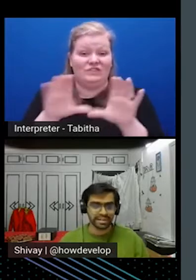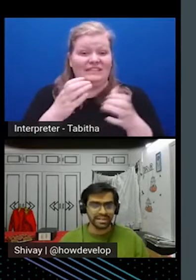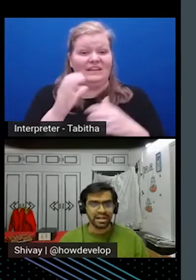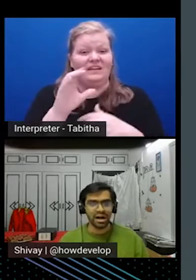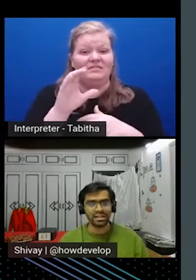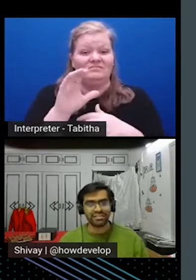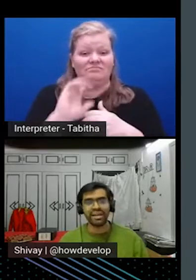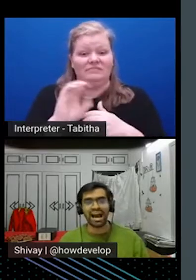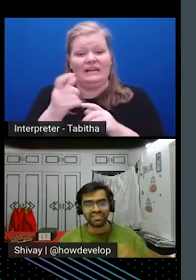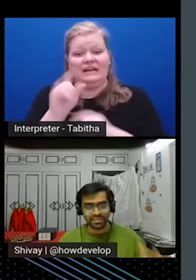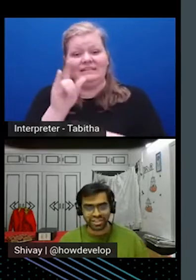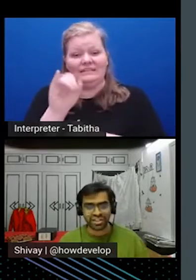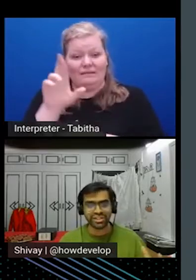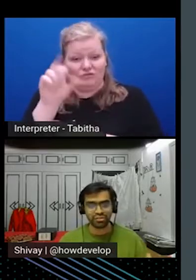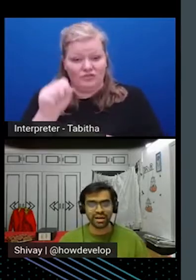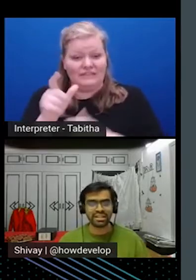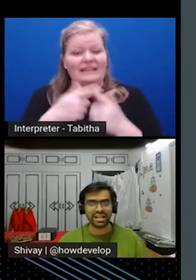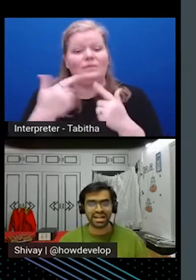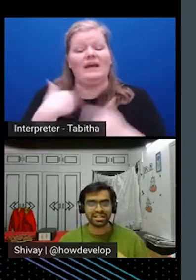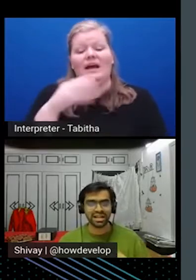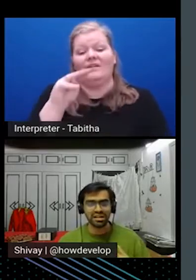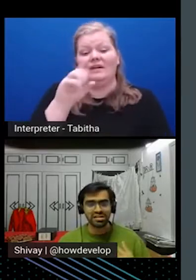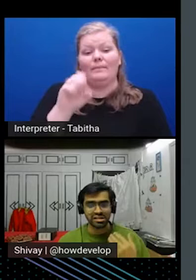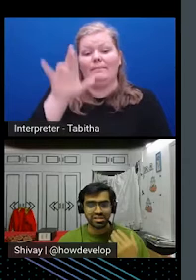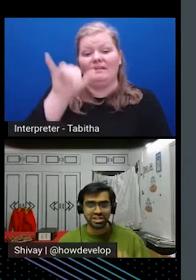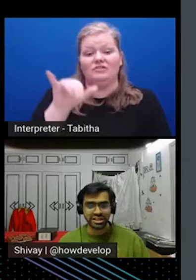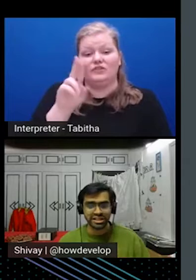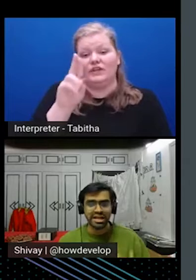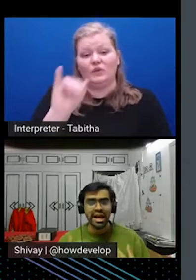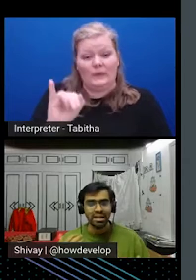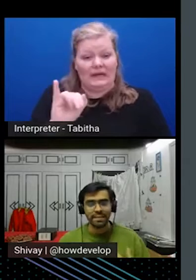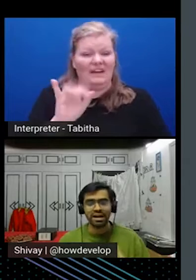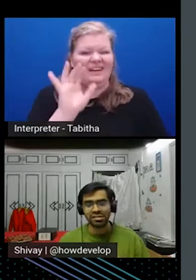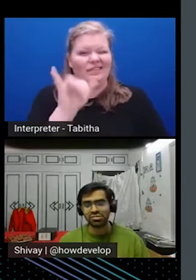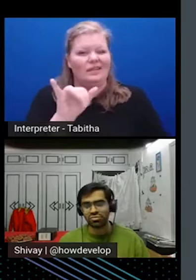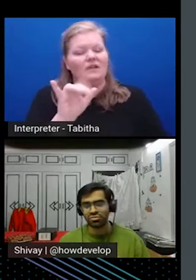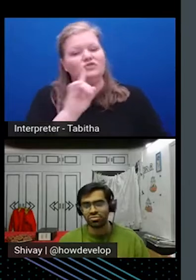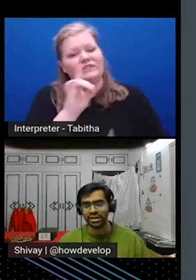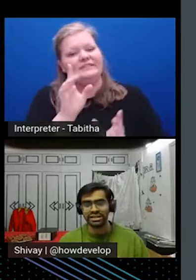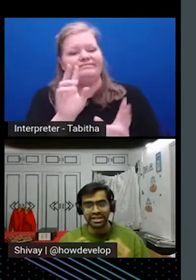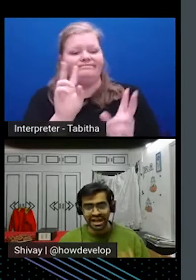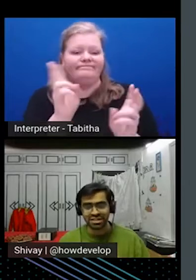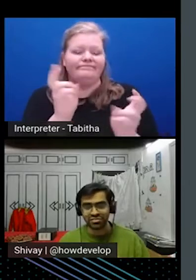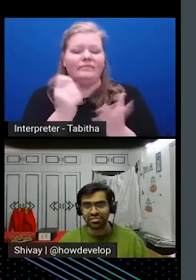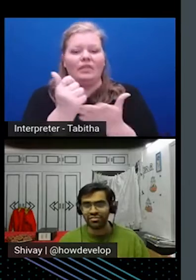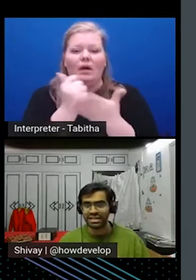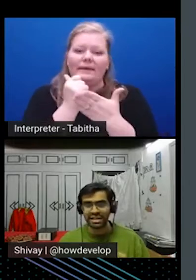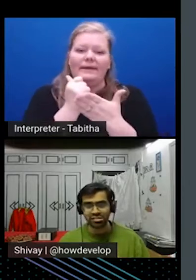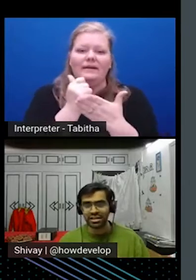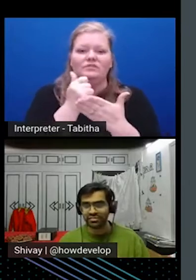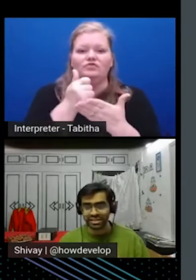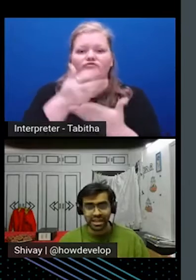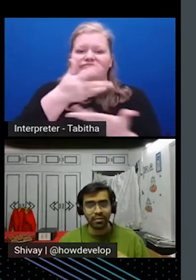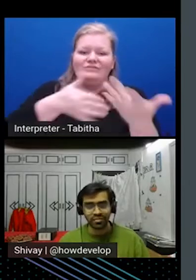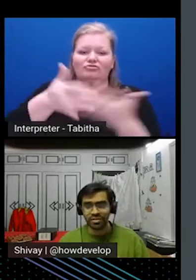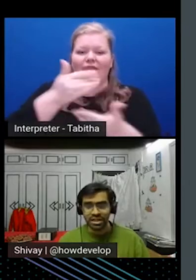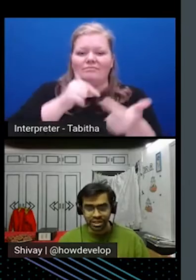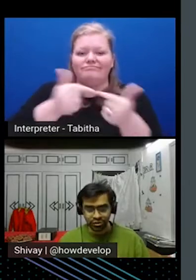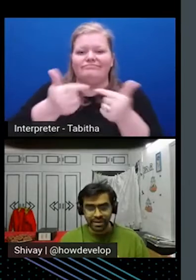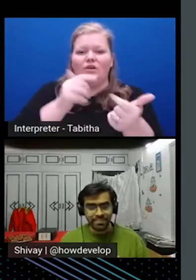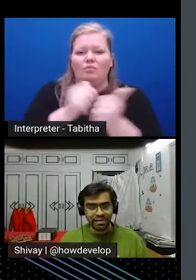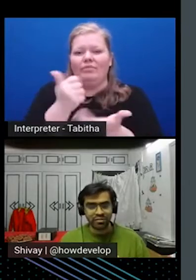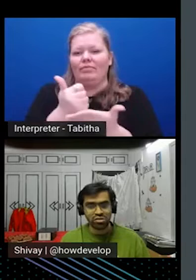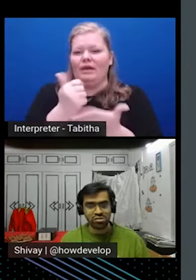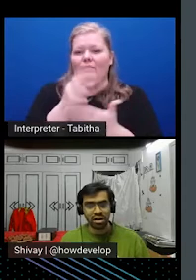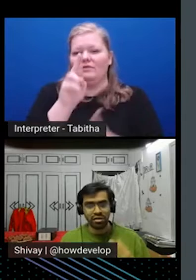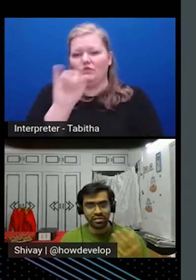to in a bit. Then we have the Meshery UI that is essentially helping us to interact in case of with the help of a